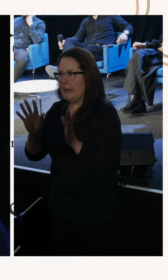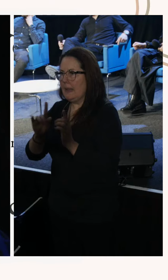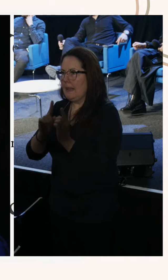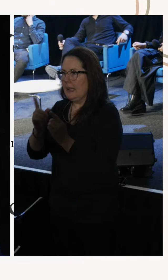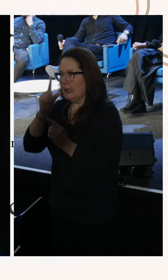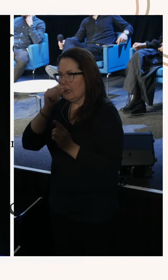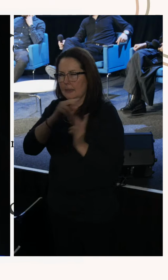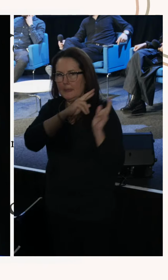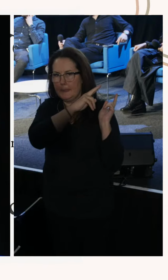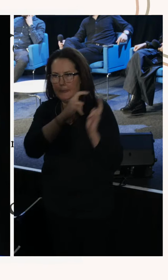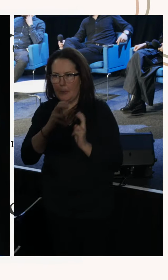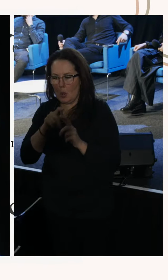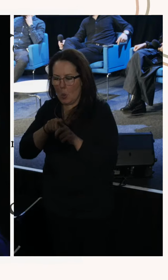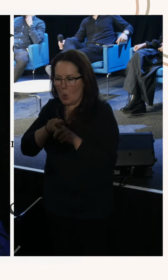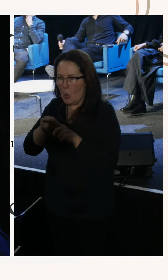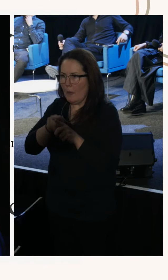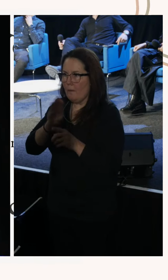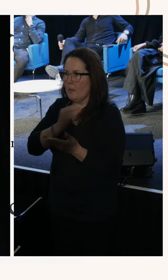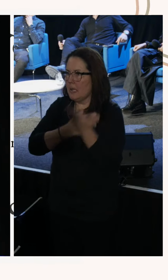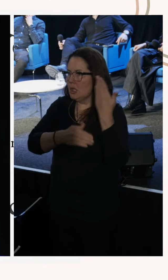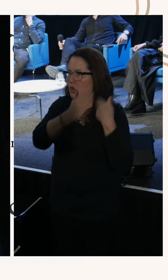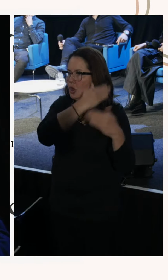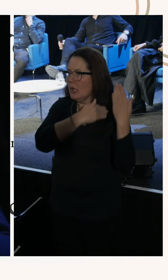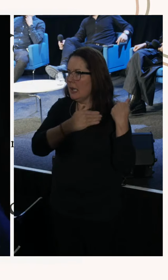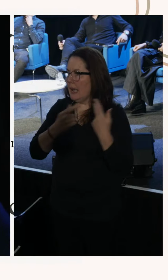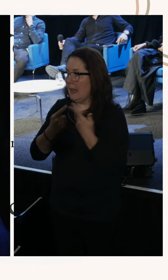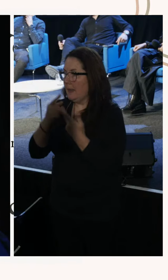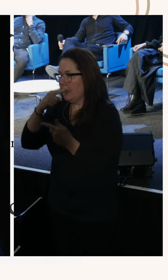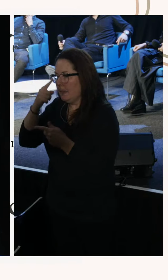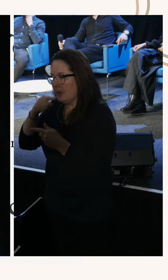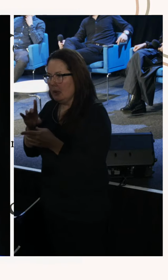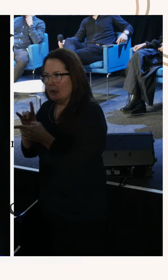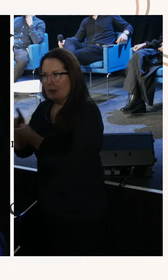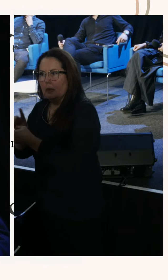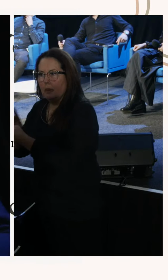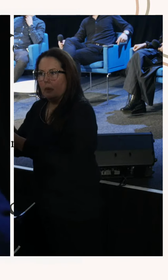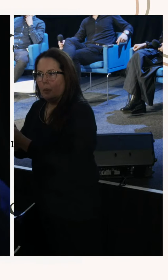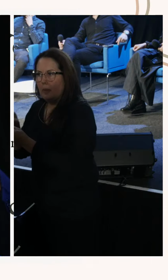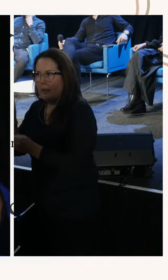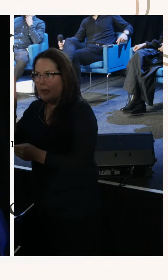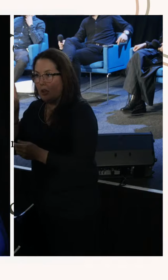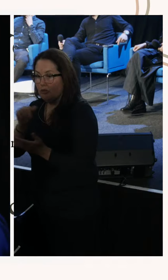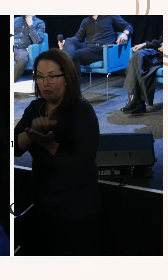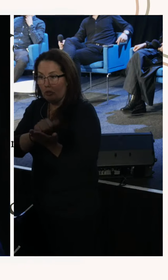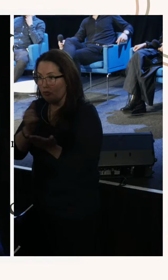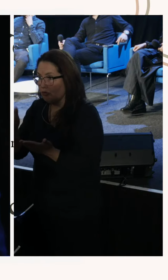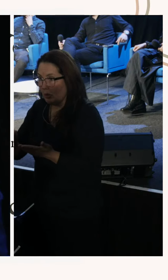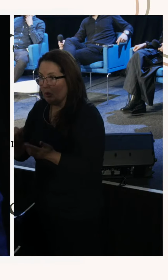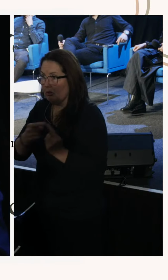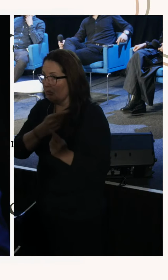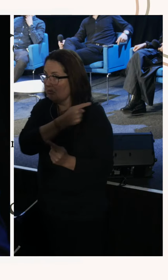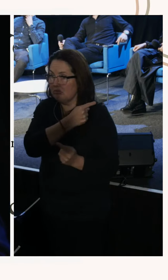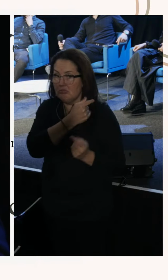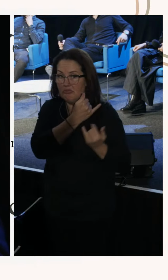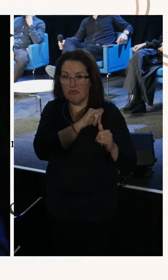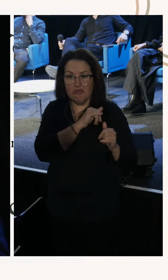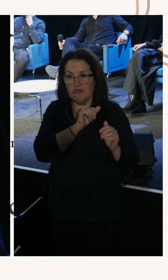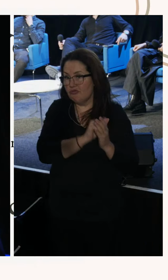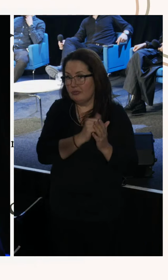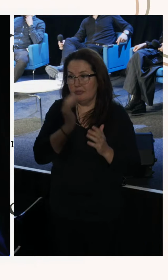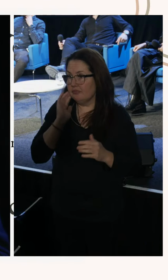people have tried to engage with questions that people are engaging with now, and rightly or wrongly they have done things, and we can